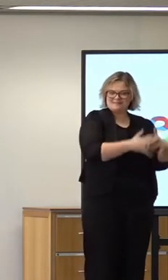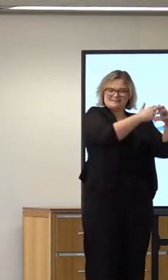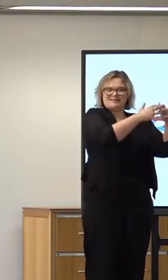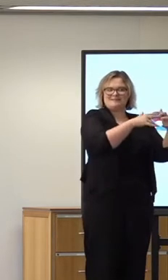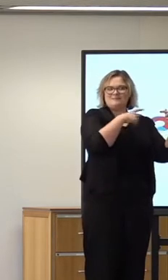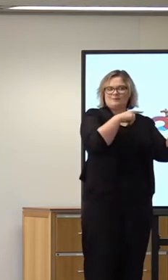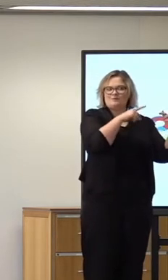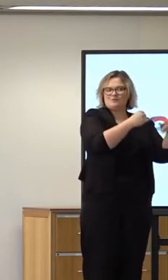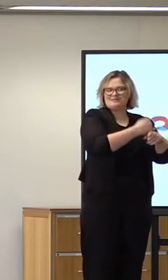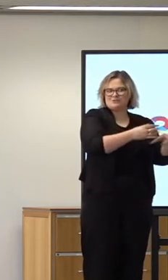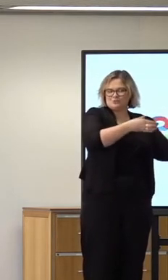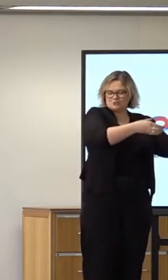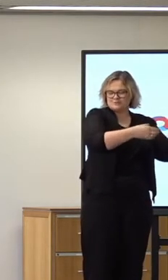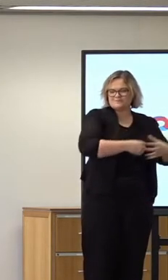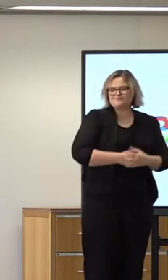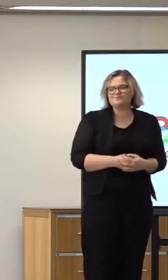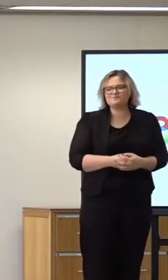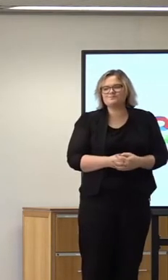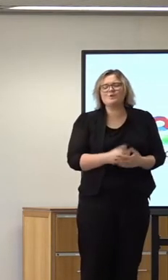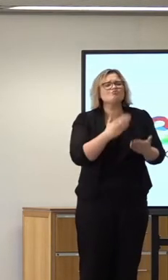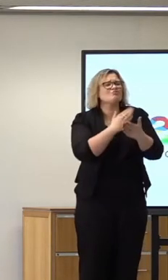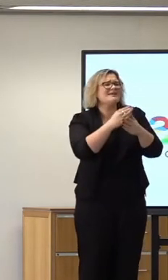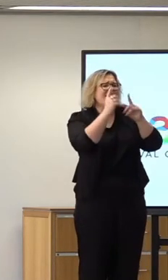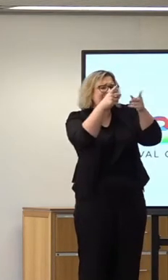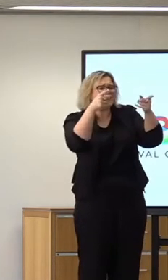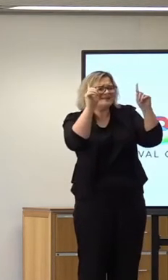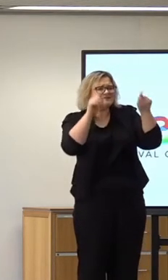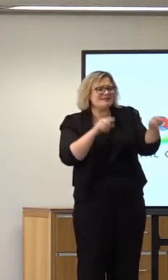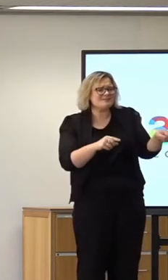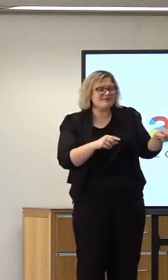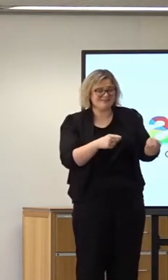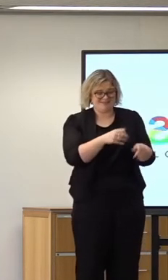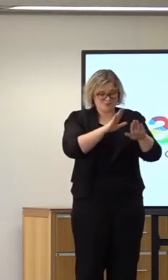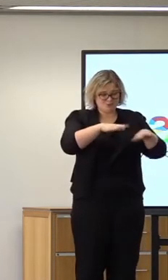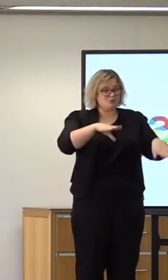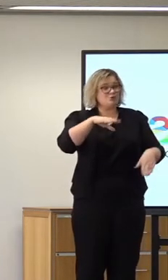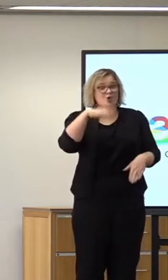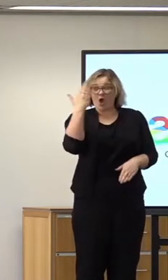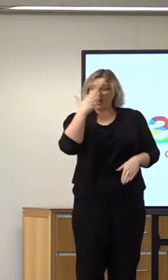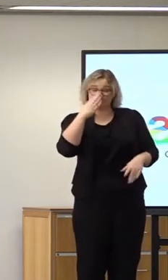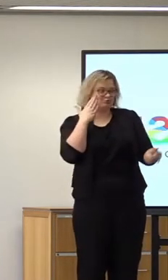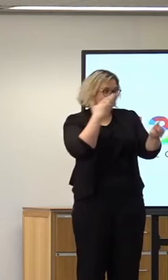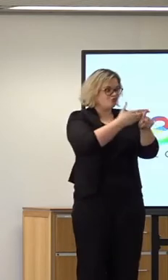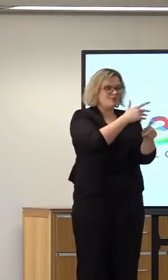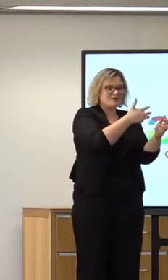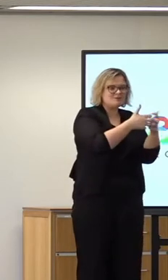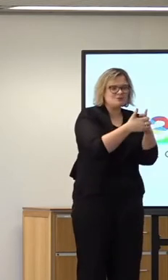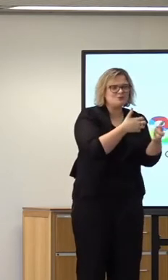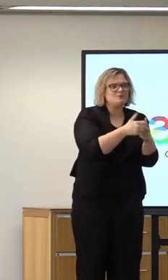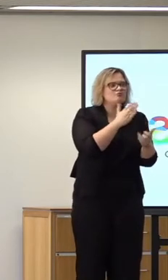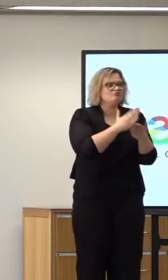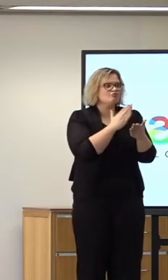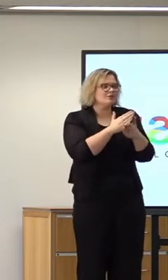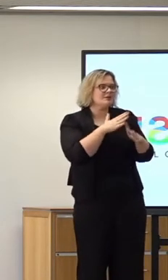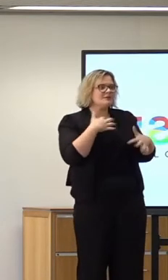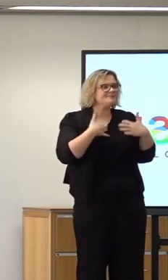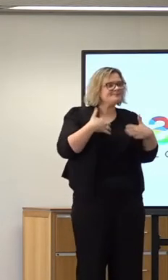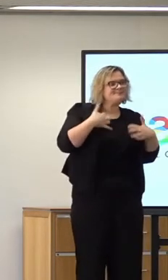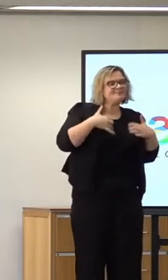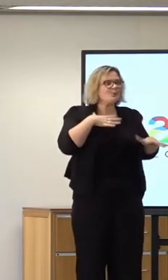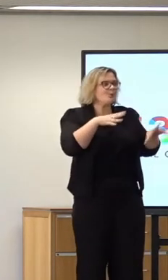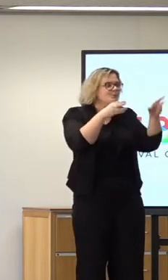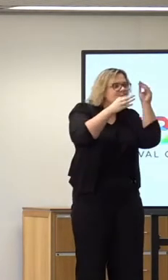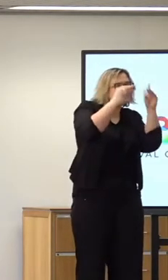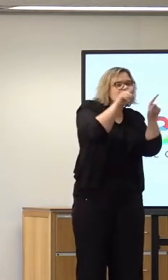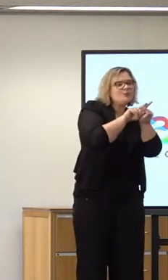institutions. Particularly with the academia, we're getting these kids straight out of high school. They're very impressionable, and then they're going through this system